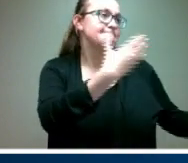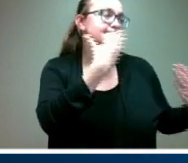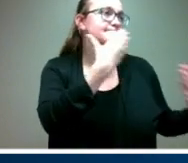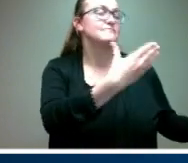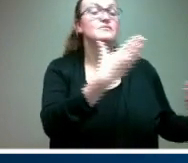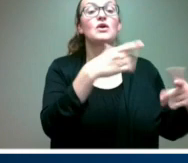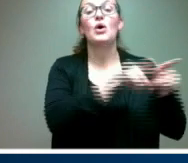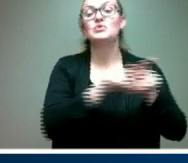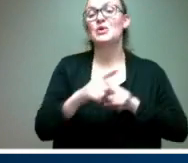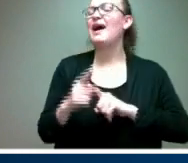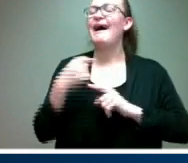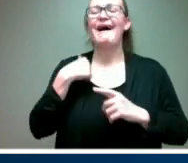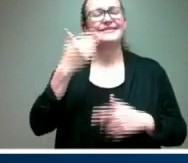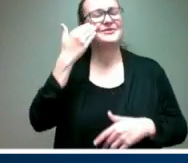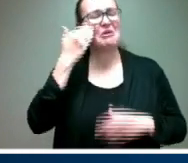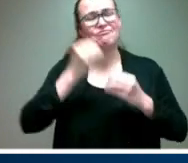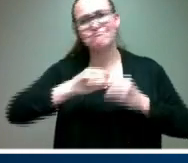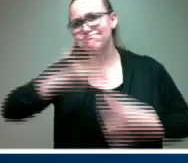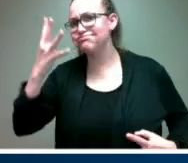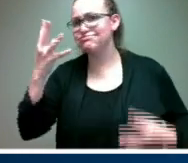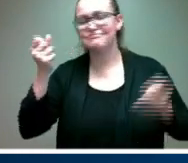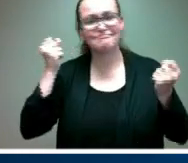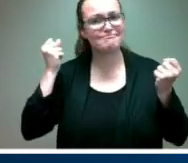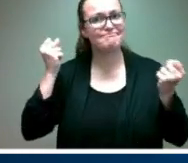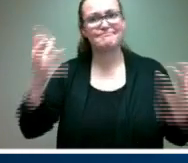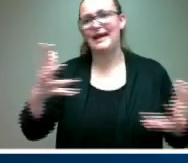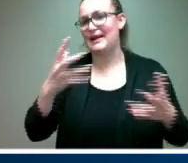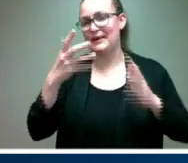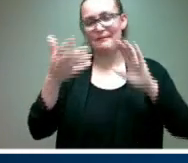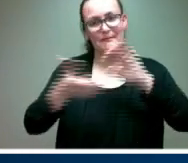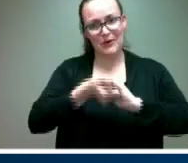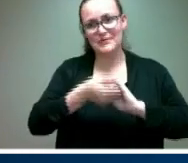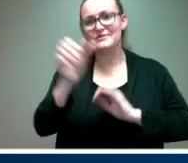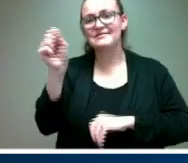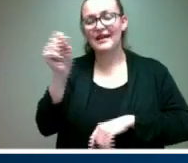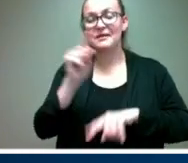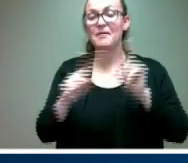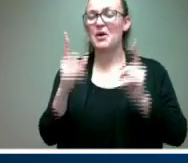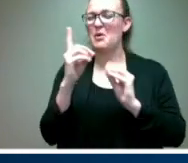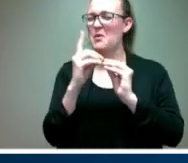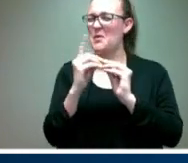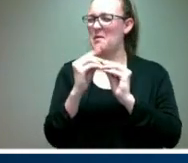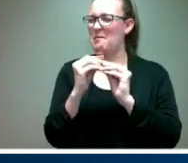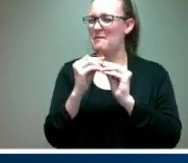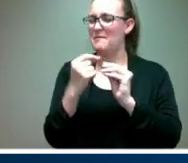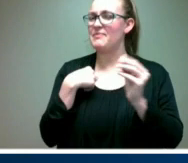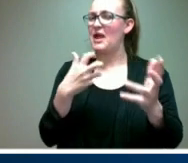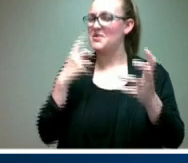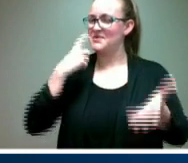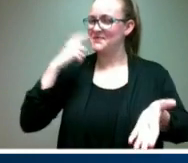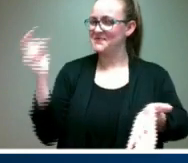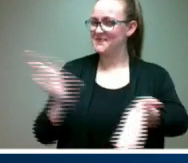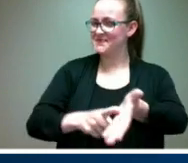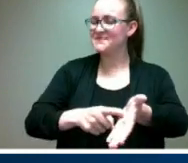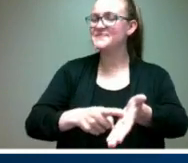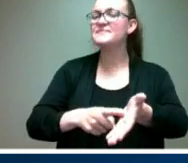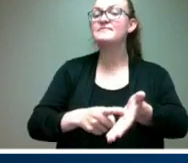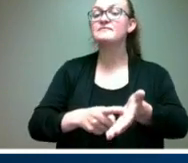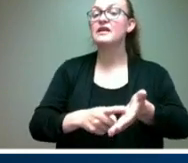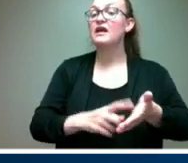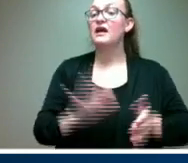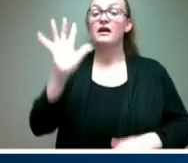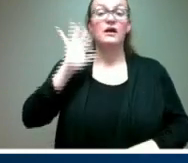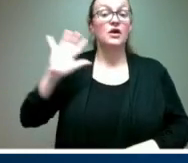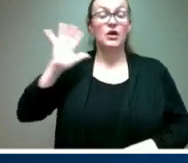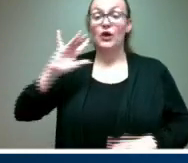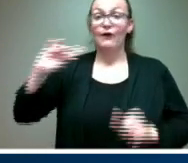out, I know there are many, but just our CODA partners. When we first started this journey, and we couldn't figure out how we